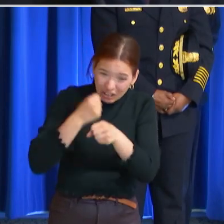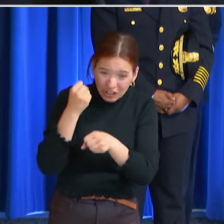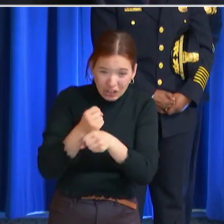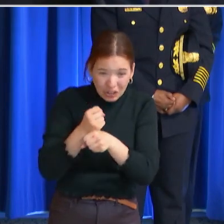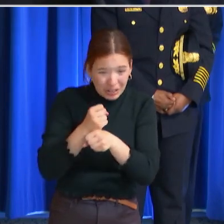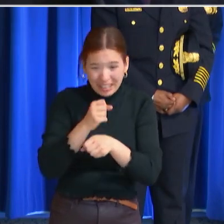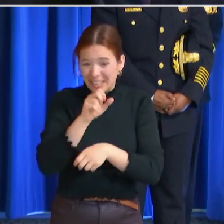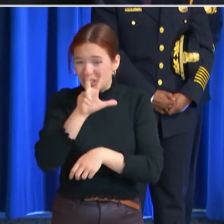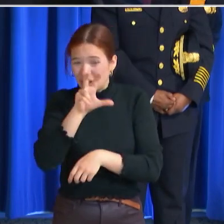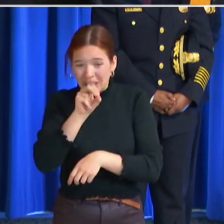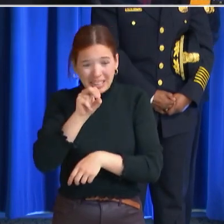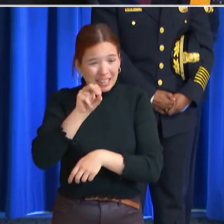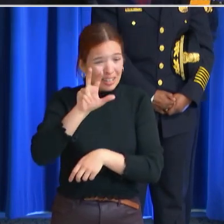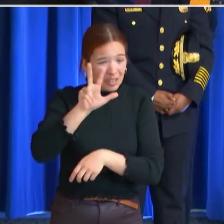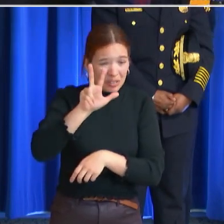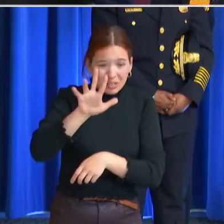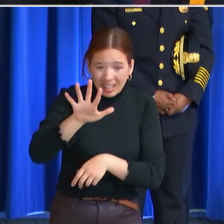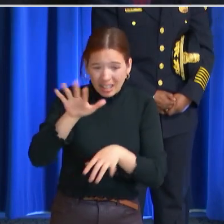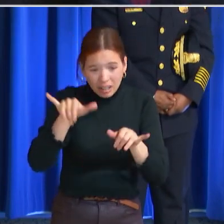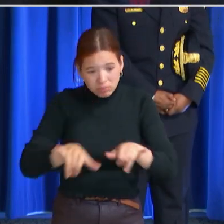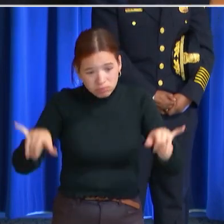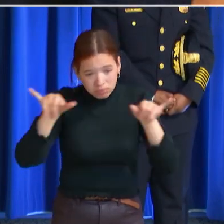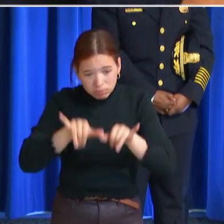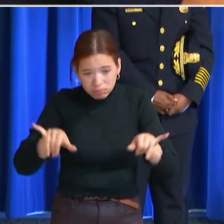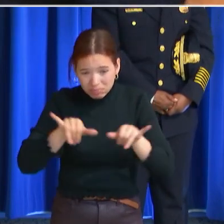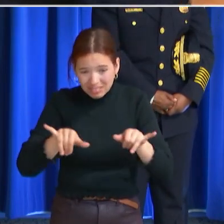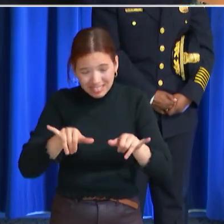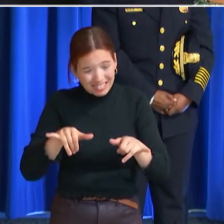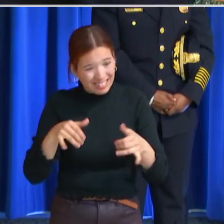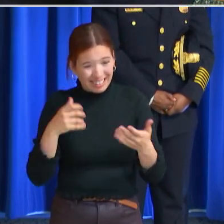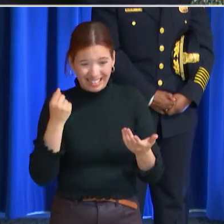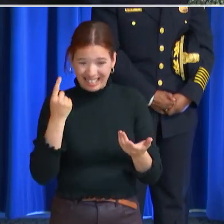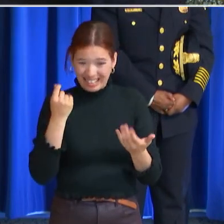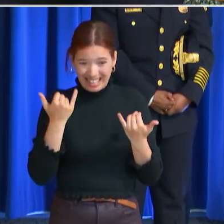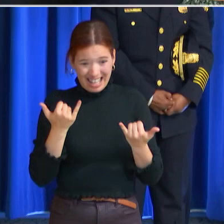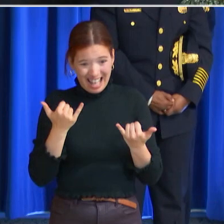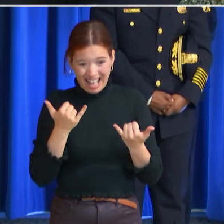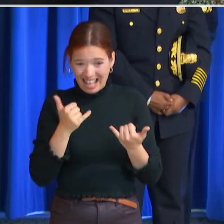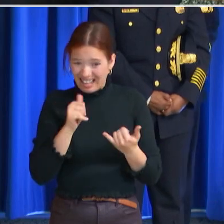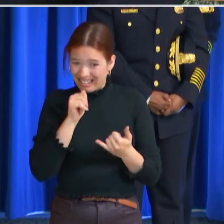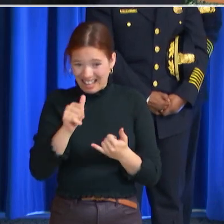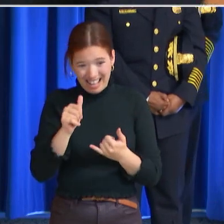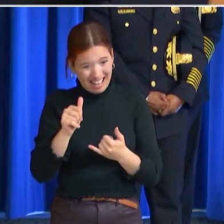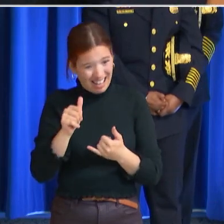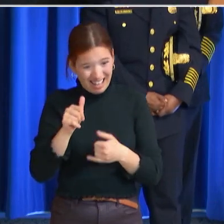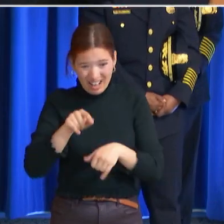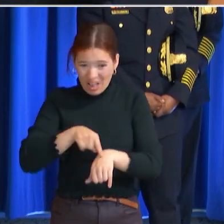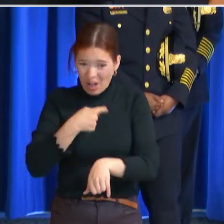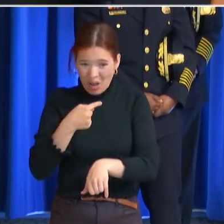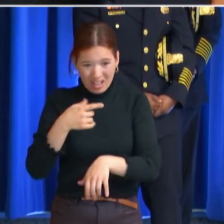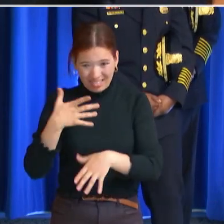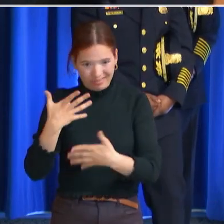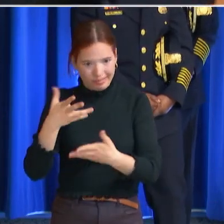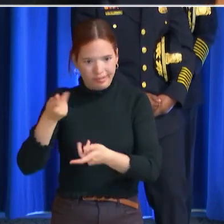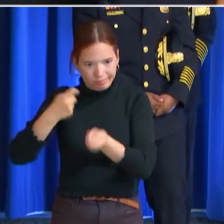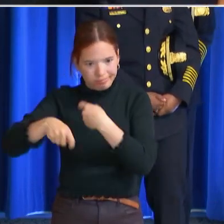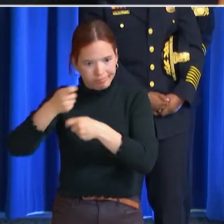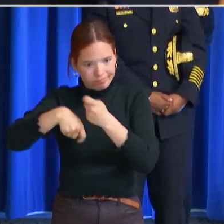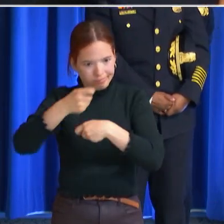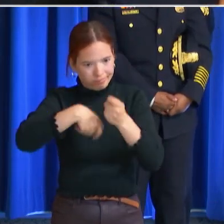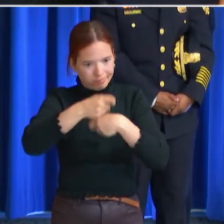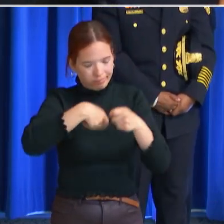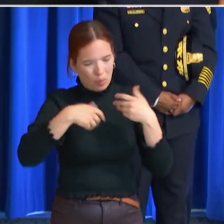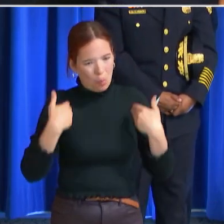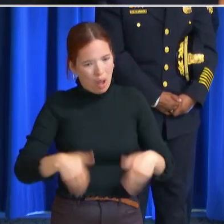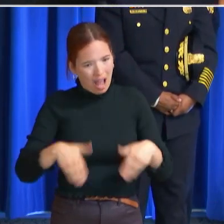same thing. Young people today don't want to work a job longer than 3 years. I mean, they change jobs quite frequently. So